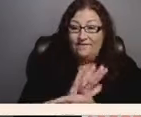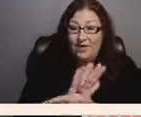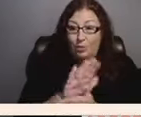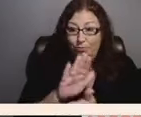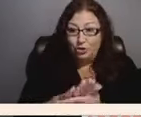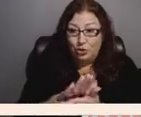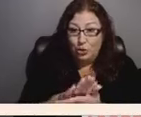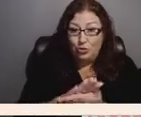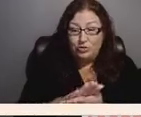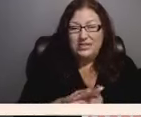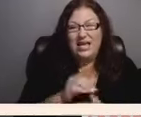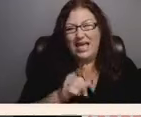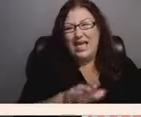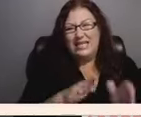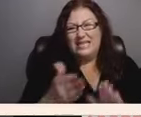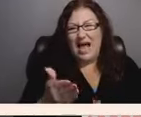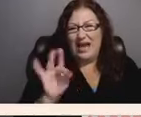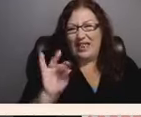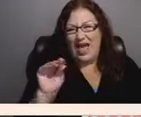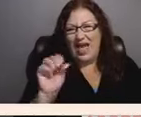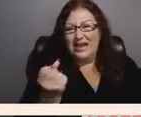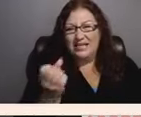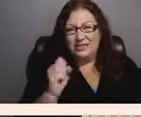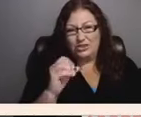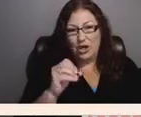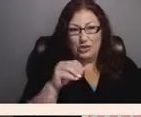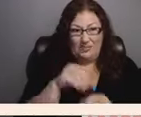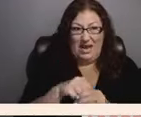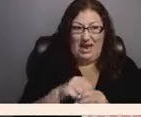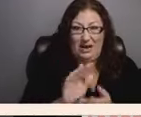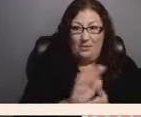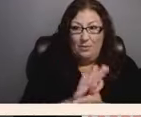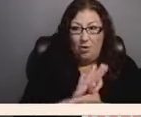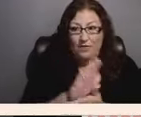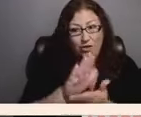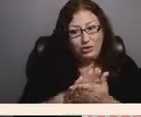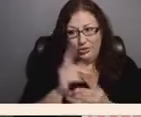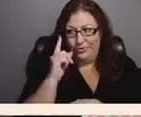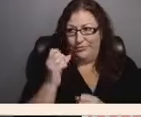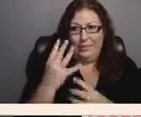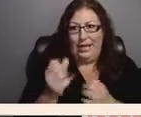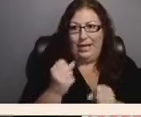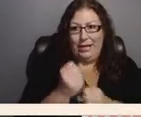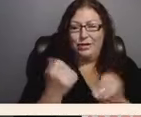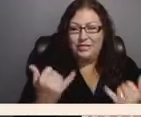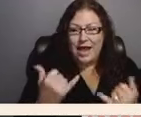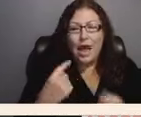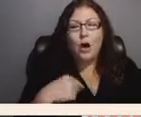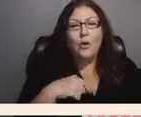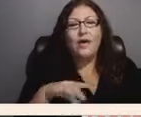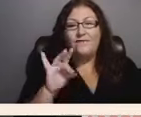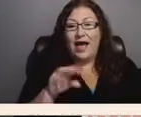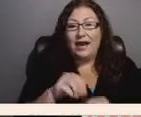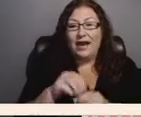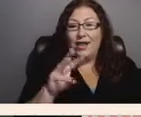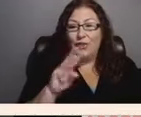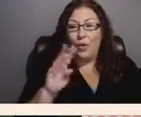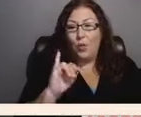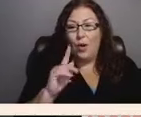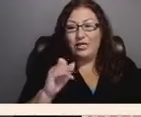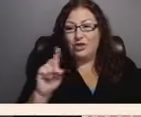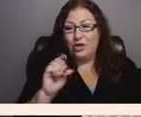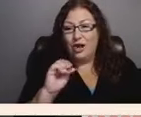away in the 80s, so it's been in film schools for decades now. And we find it in The Wizard of Oz, which